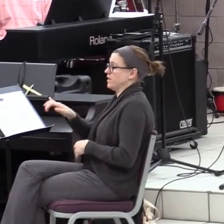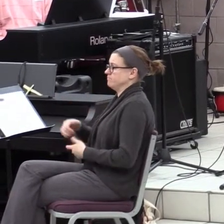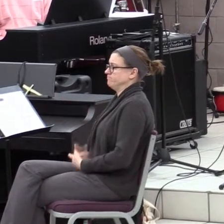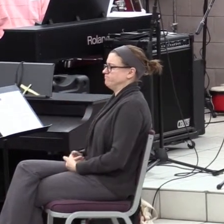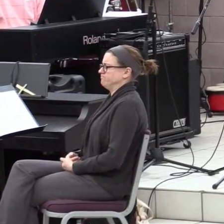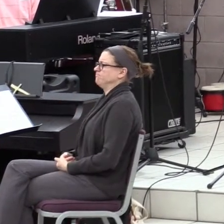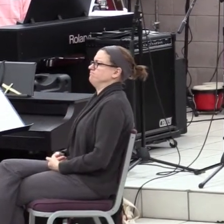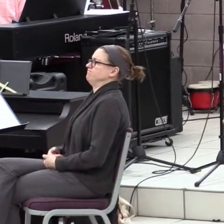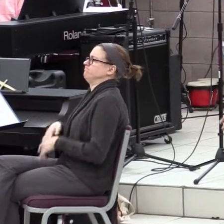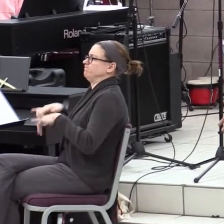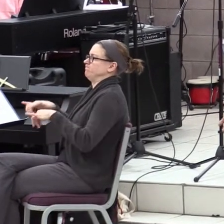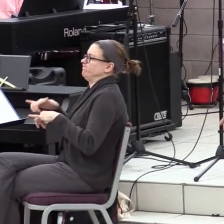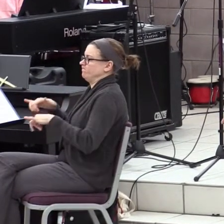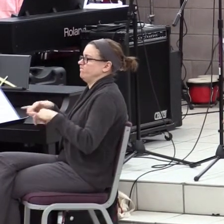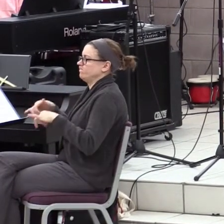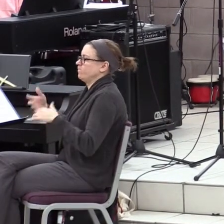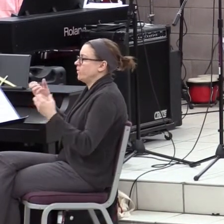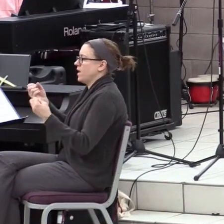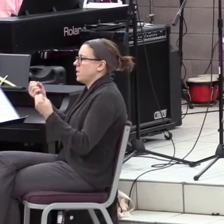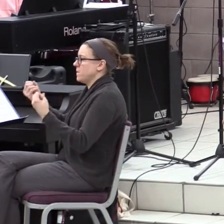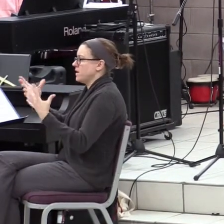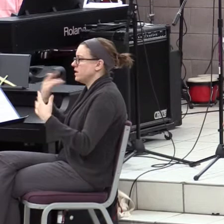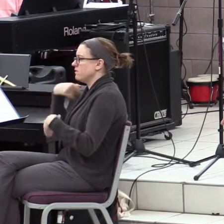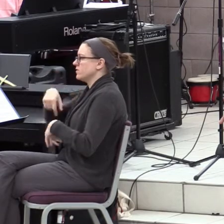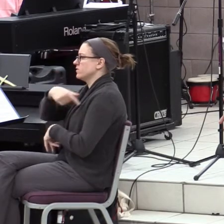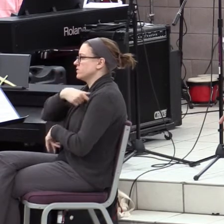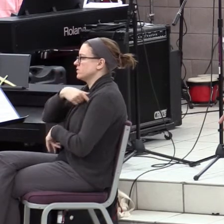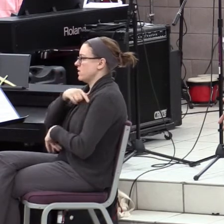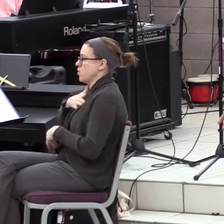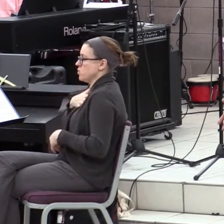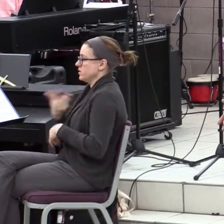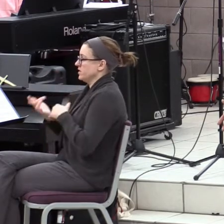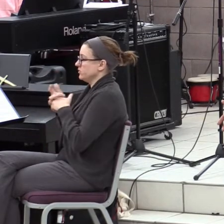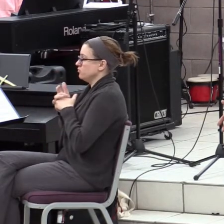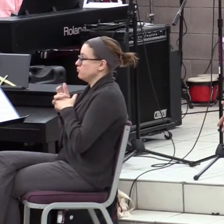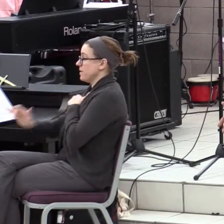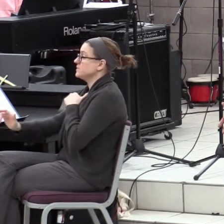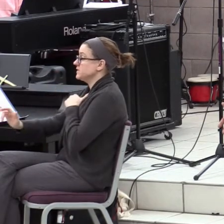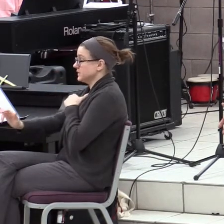How many of us are willing to empty?